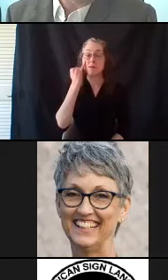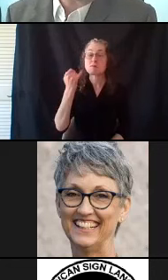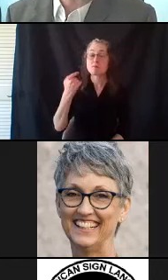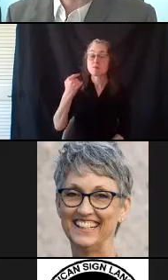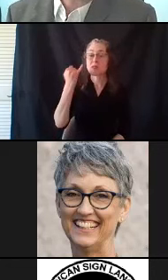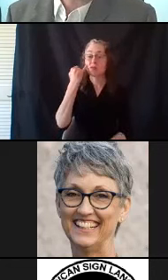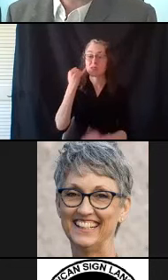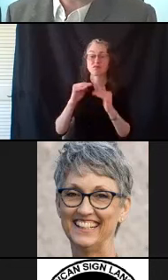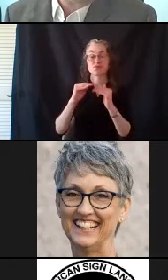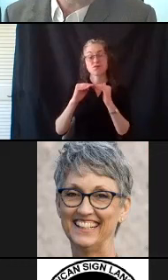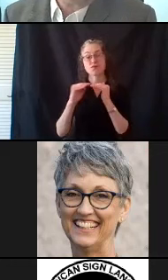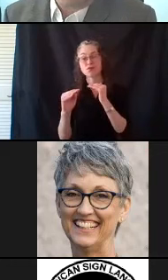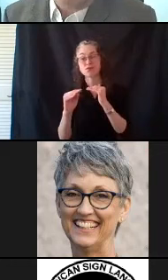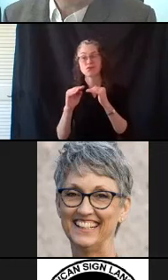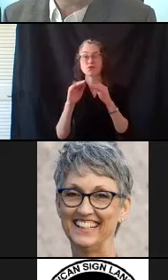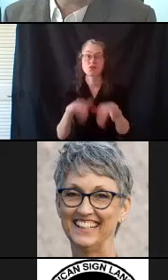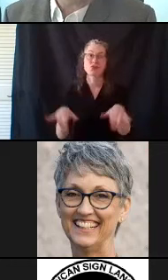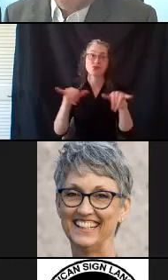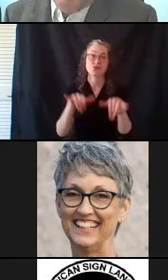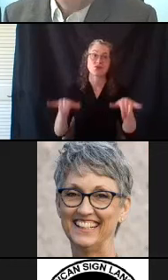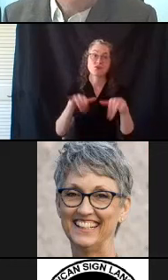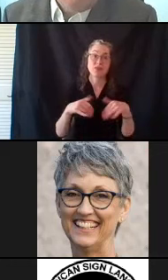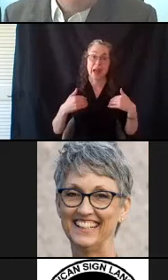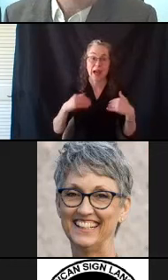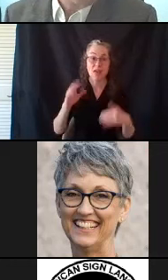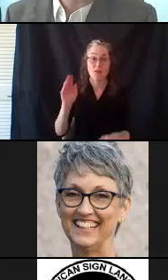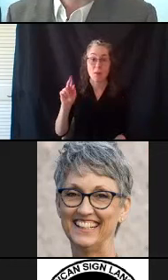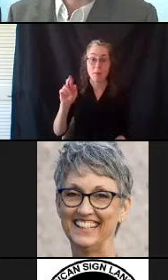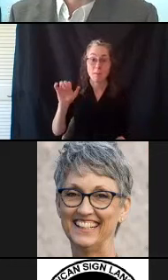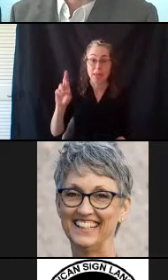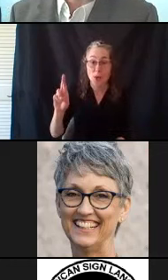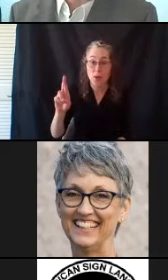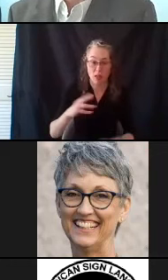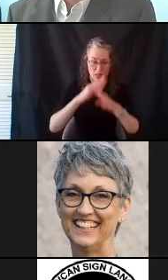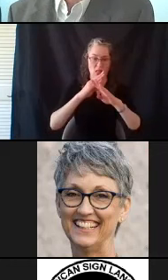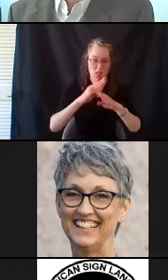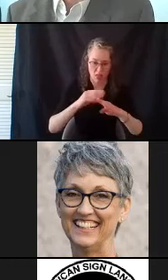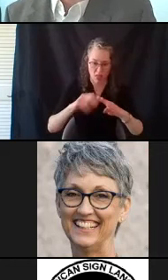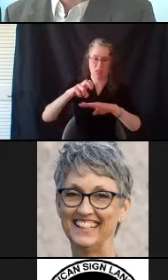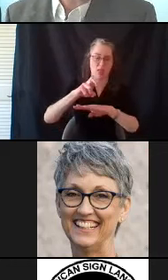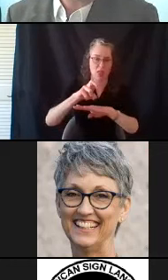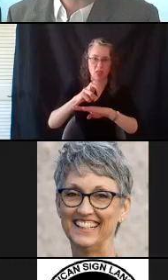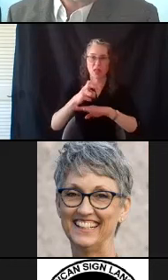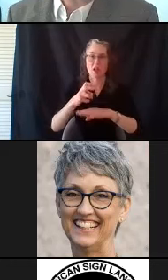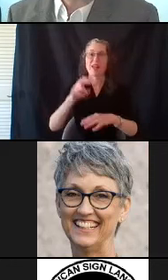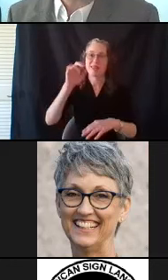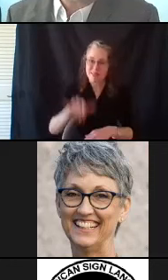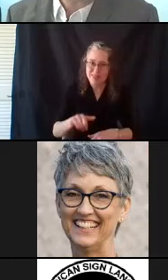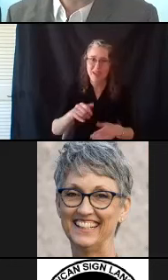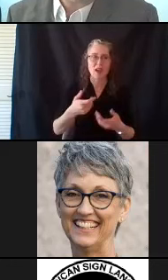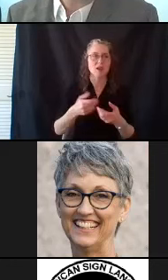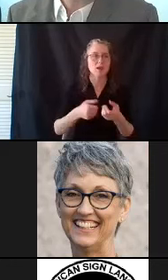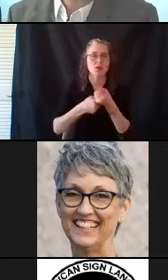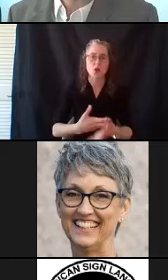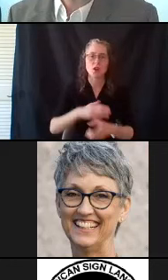we're at of constructing barriers, that's where the unaffordability comes in, people. In human distress and